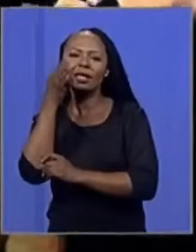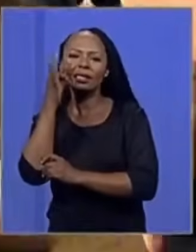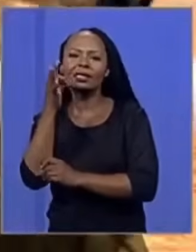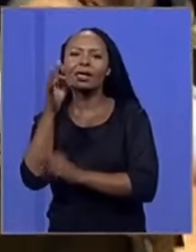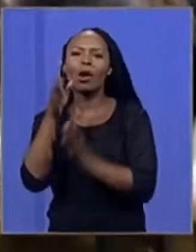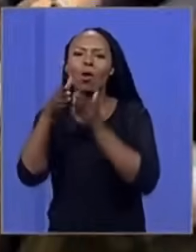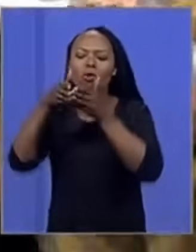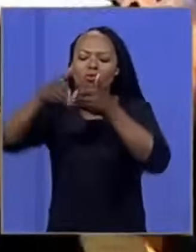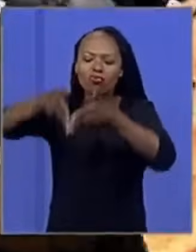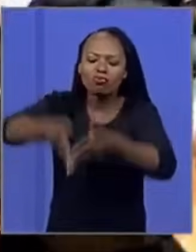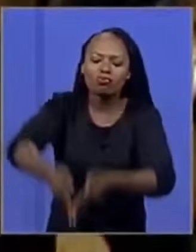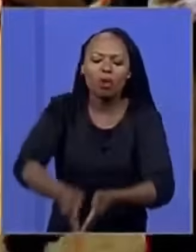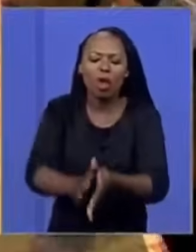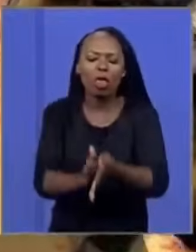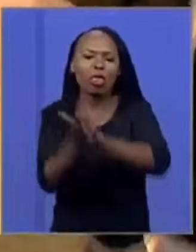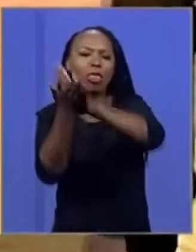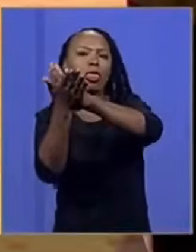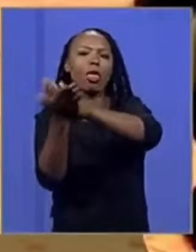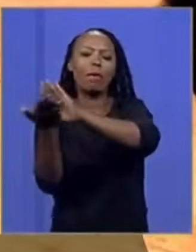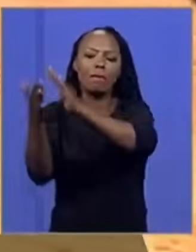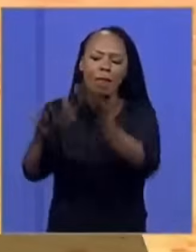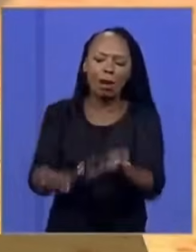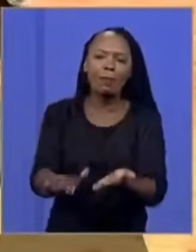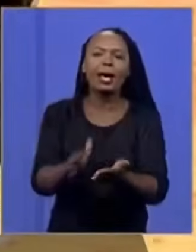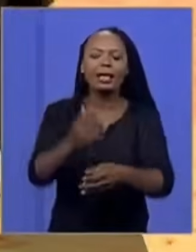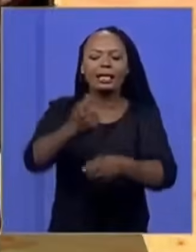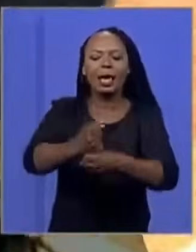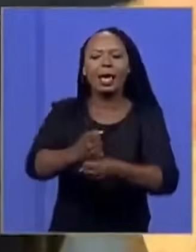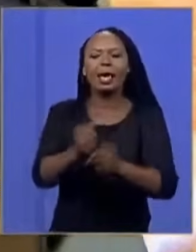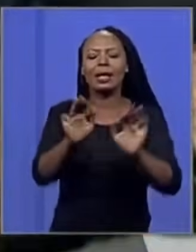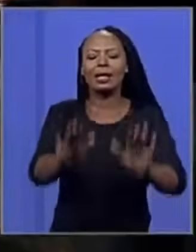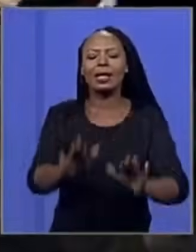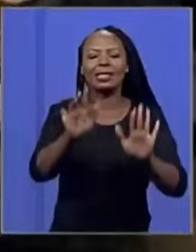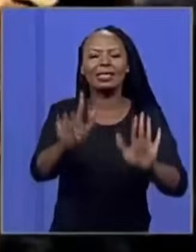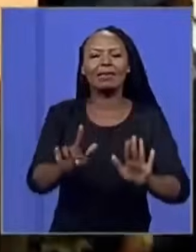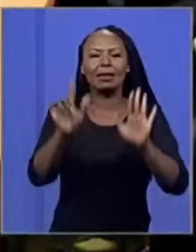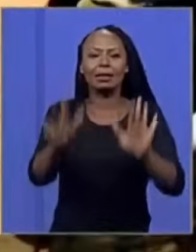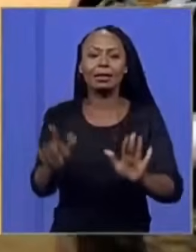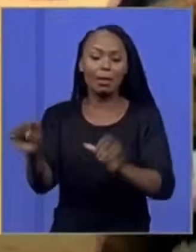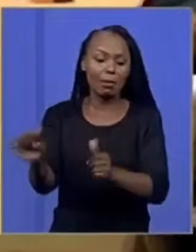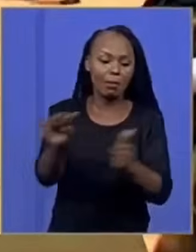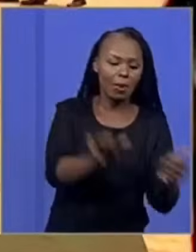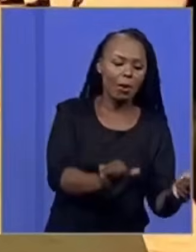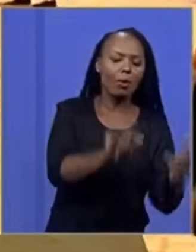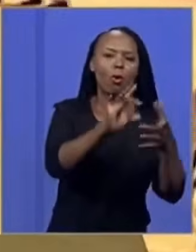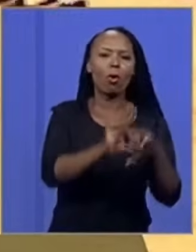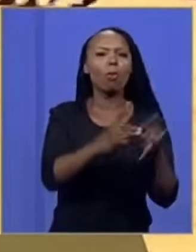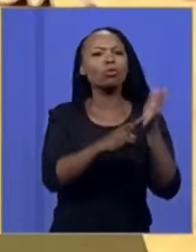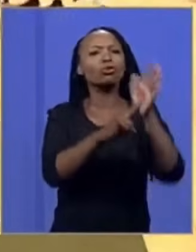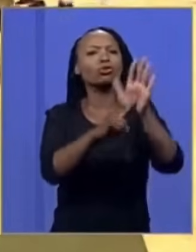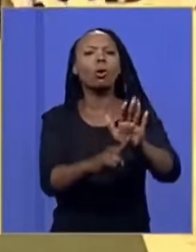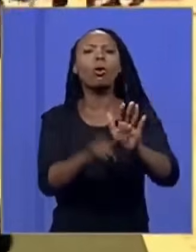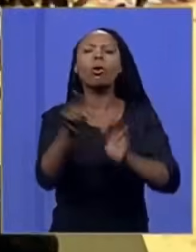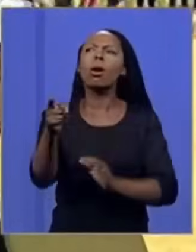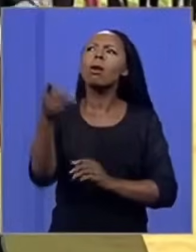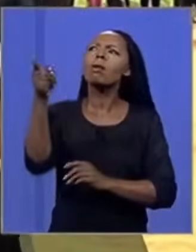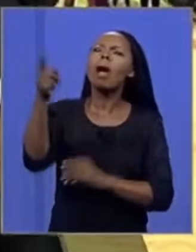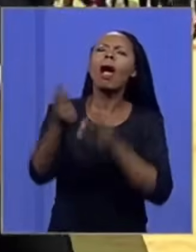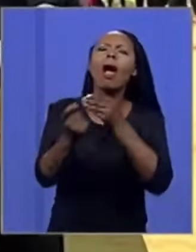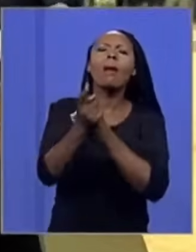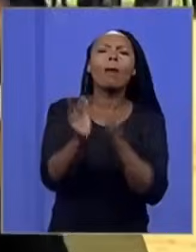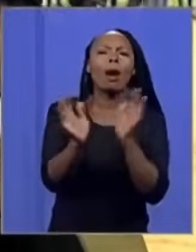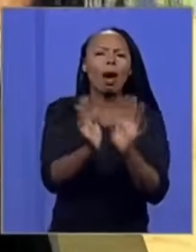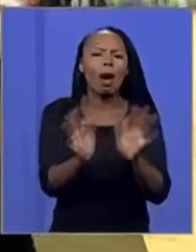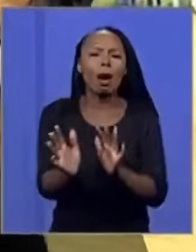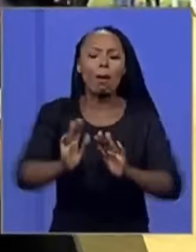wa 1917. Bao ba boetseng gae ba ne ba simolola go bontsha botaki ba kwa ntweng ke ka moo diturupa